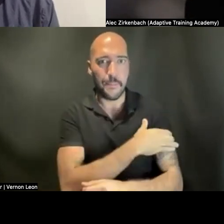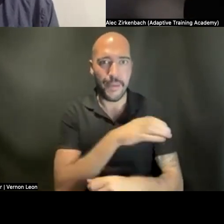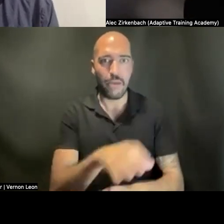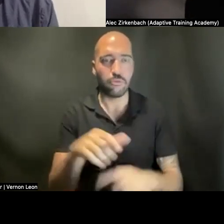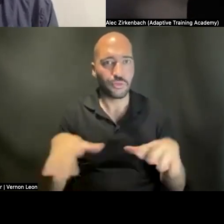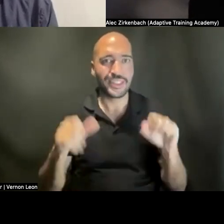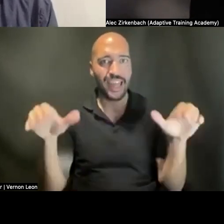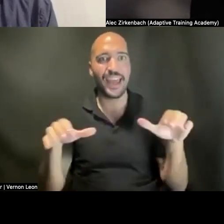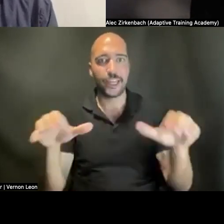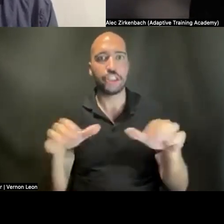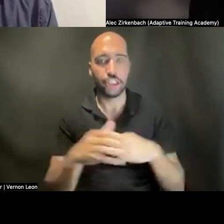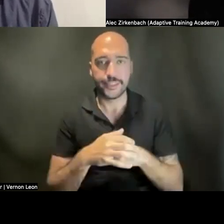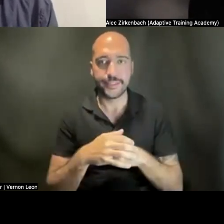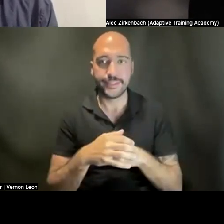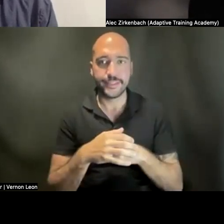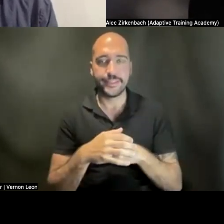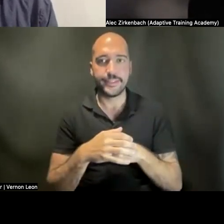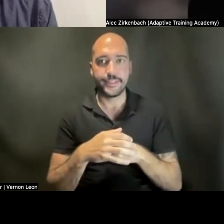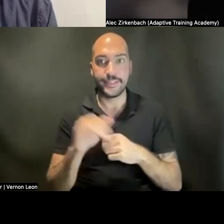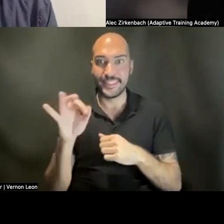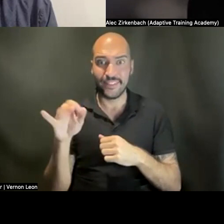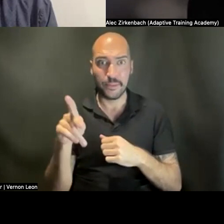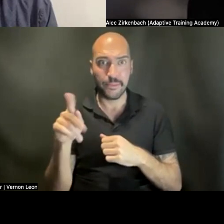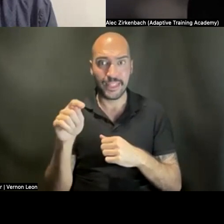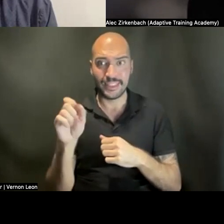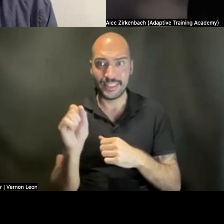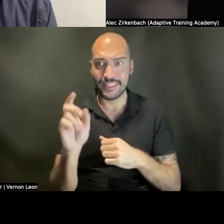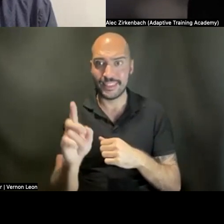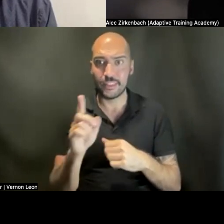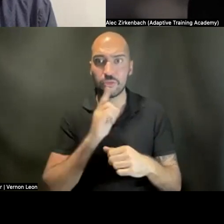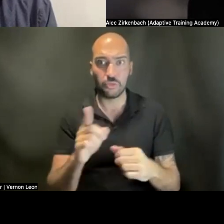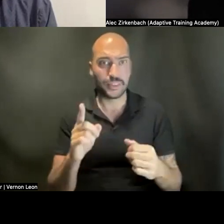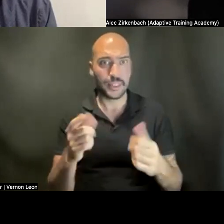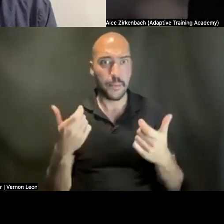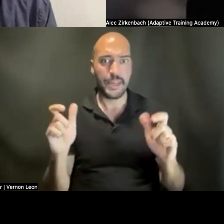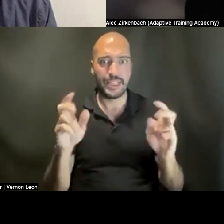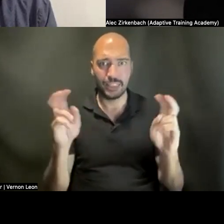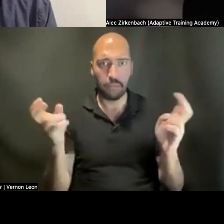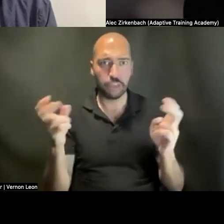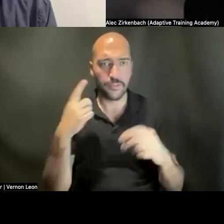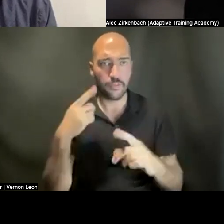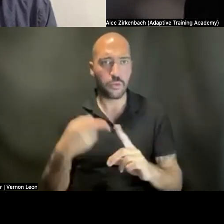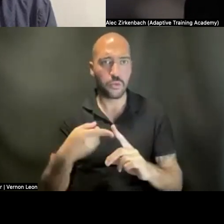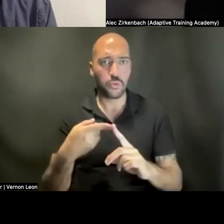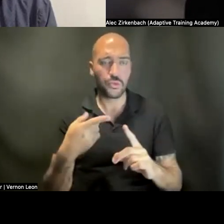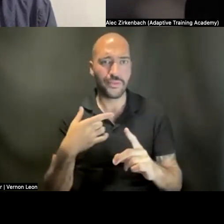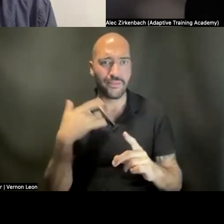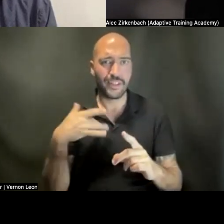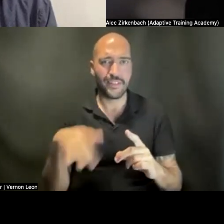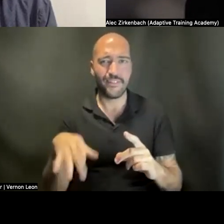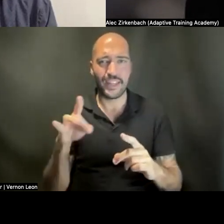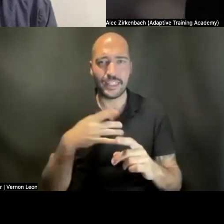action. If let's say if PTSD is a really profound subject matter that you find